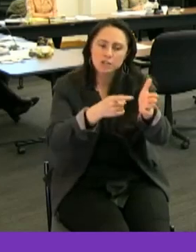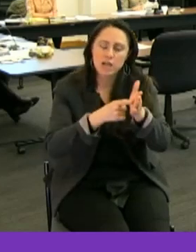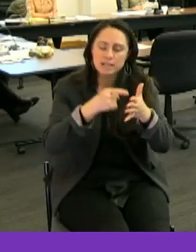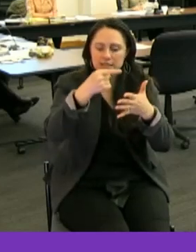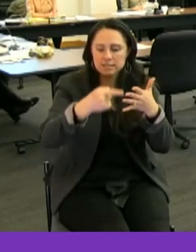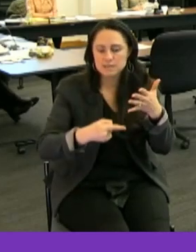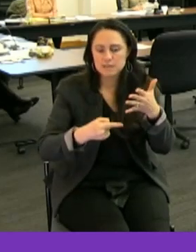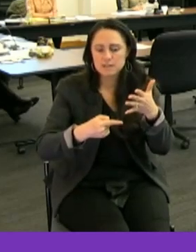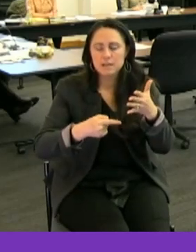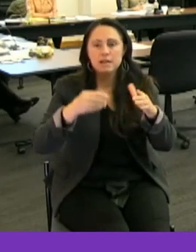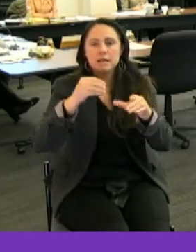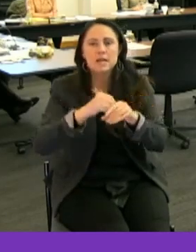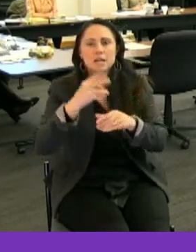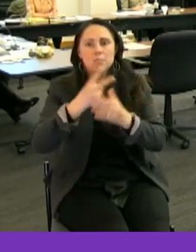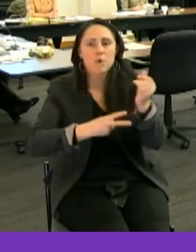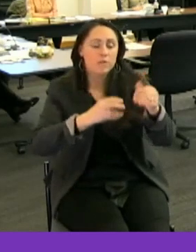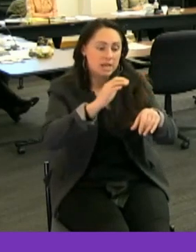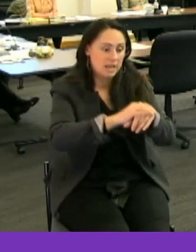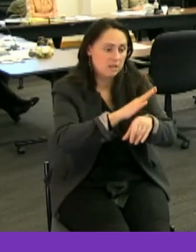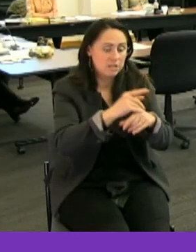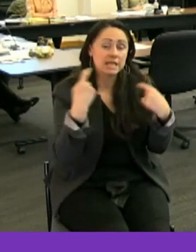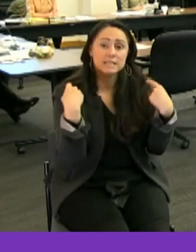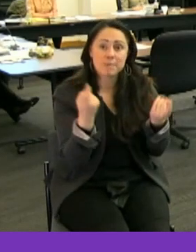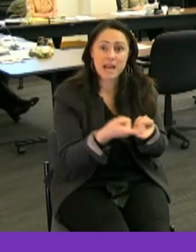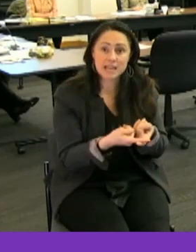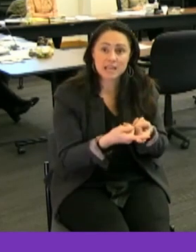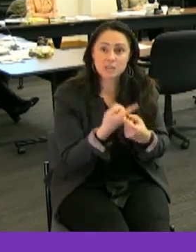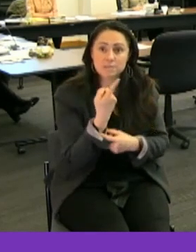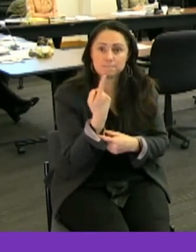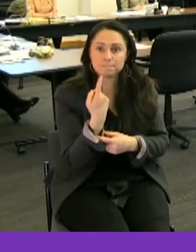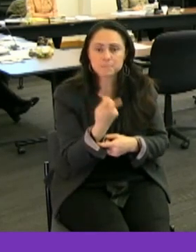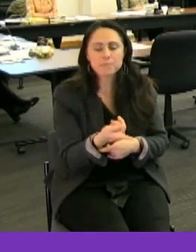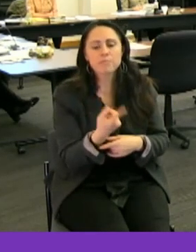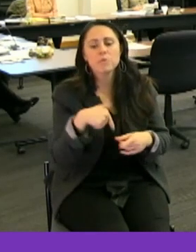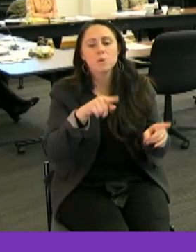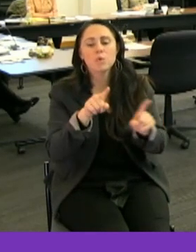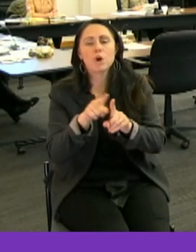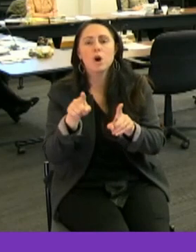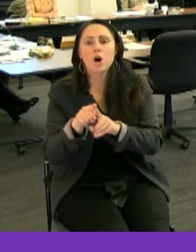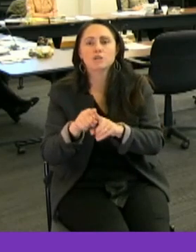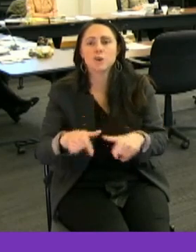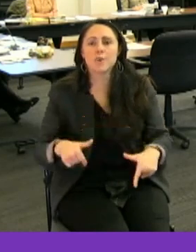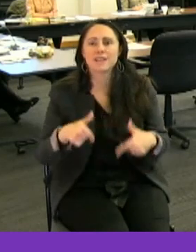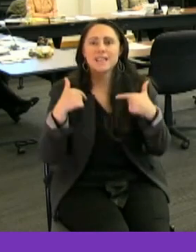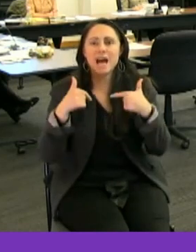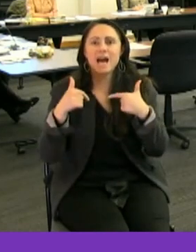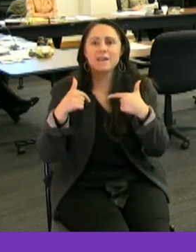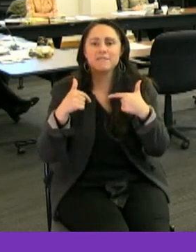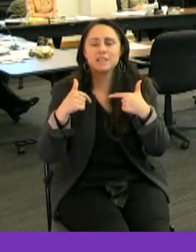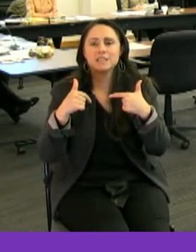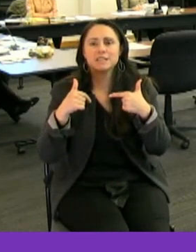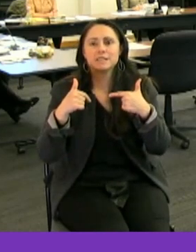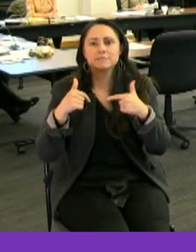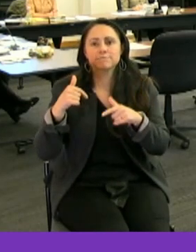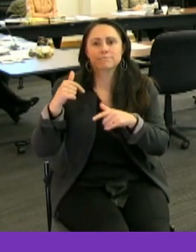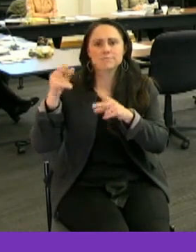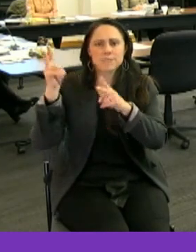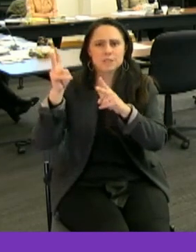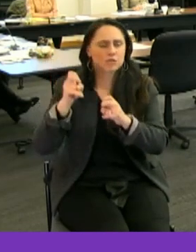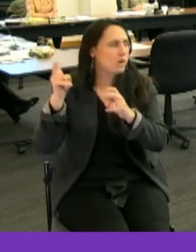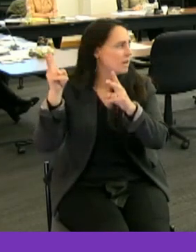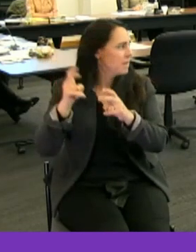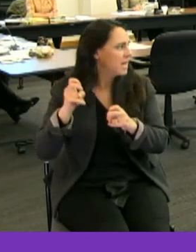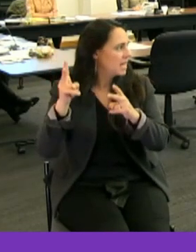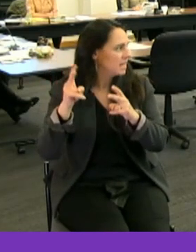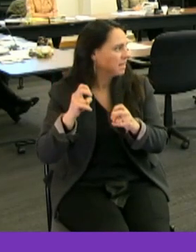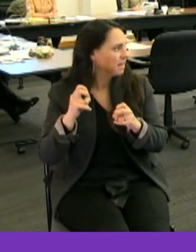agendas, which are in both English and Spanish. We are also live streaming our board meetings now through